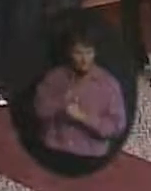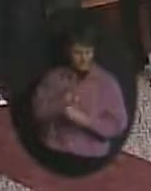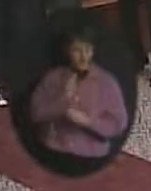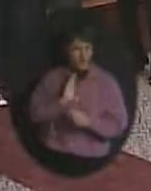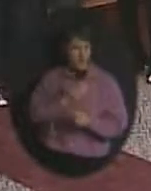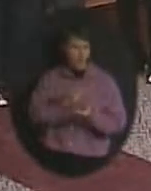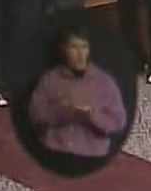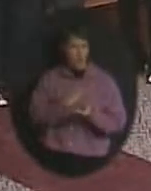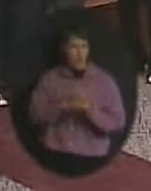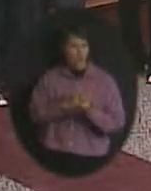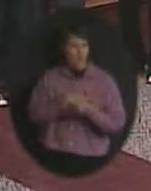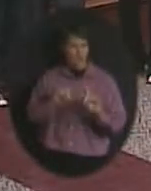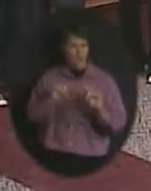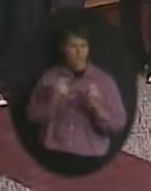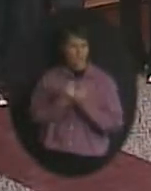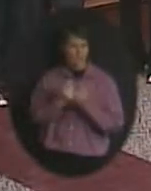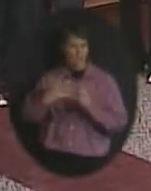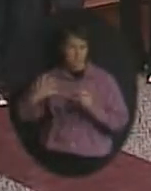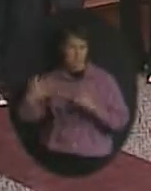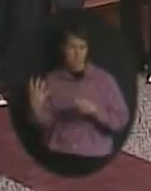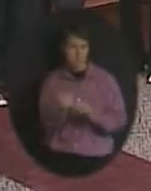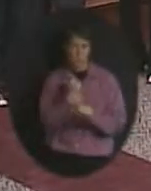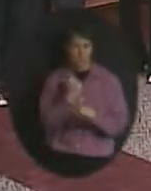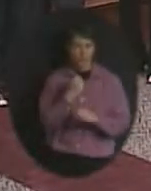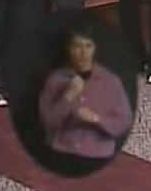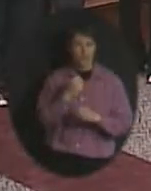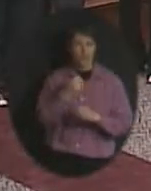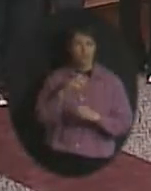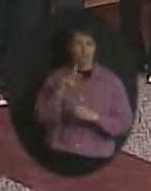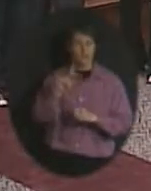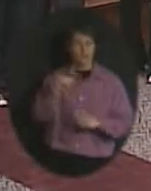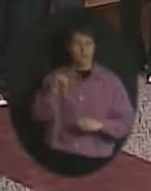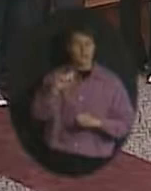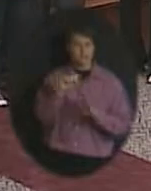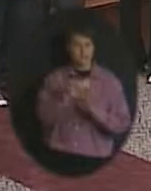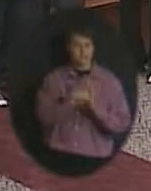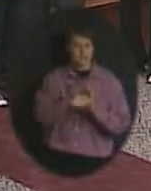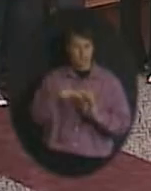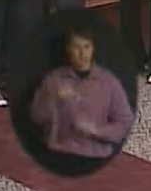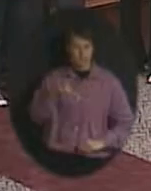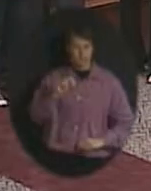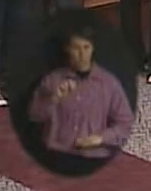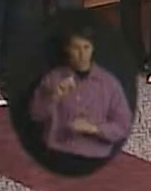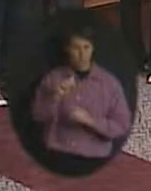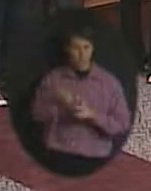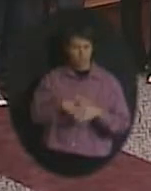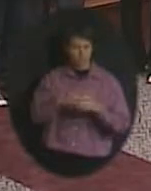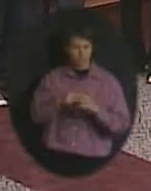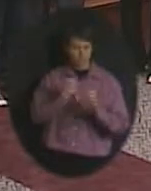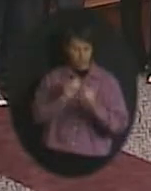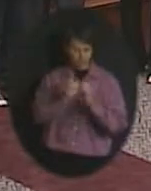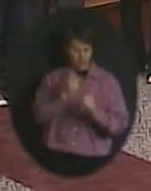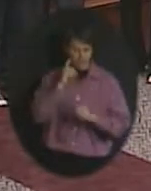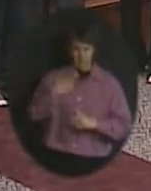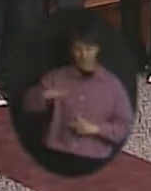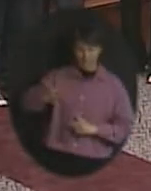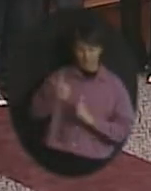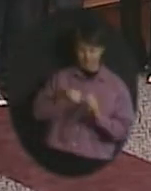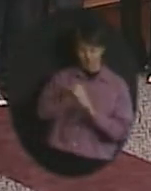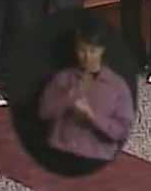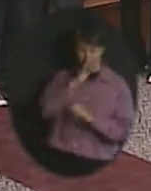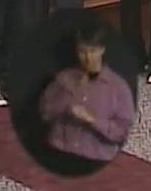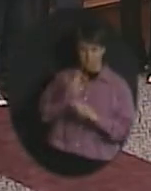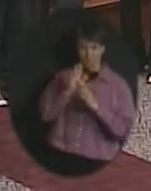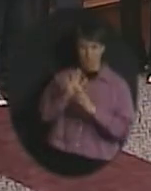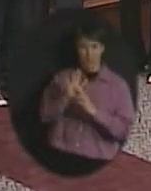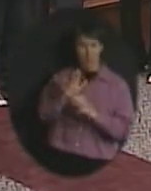culinary team swept the culinary competition at the Kansas State Pro Start Competition and for the fifth year in a row represent the state of